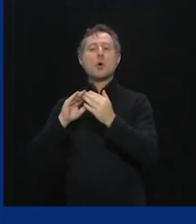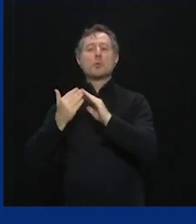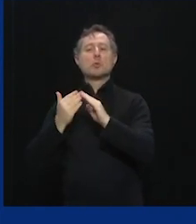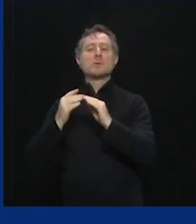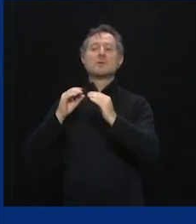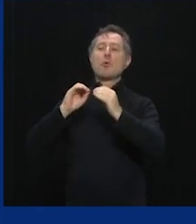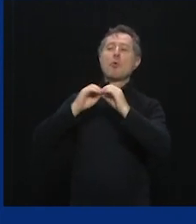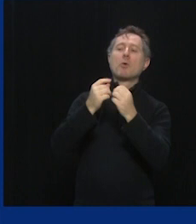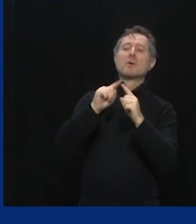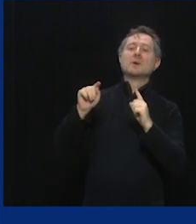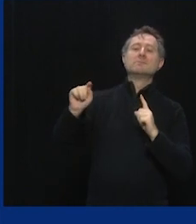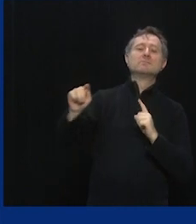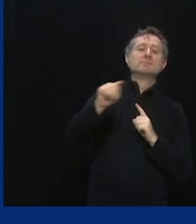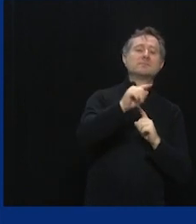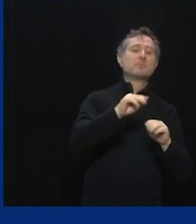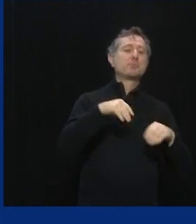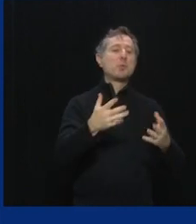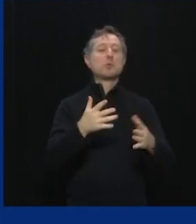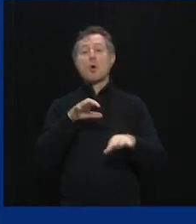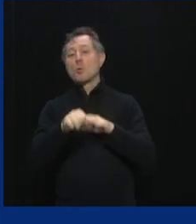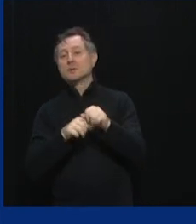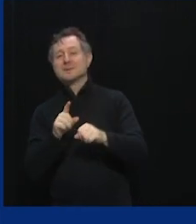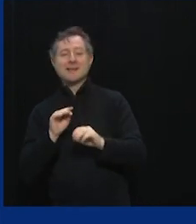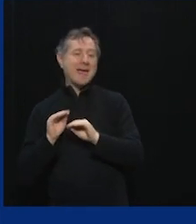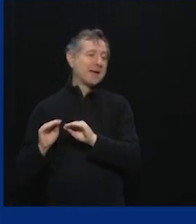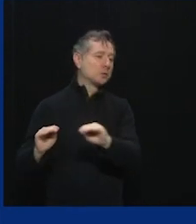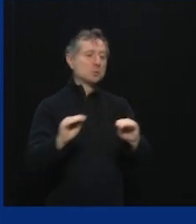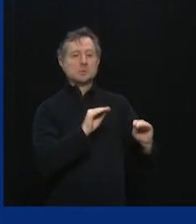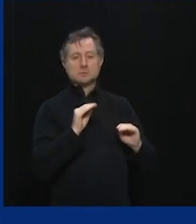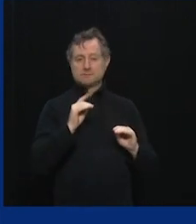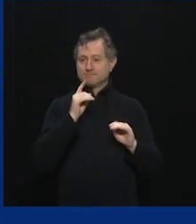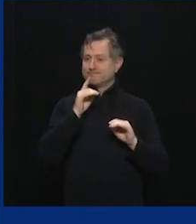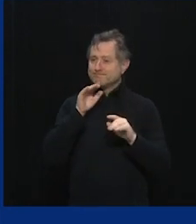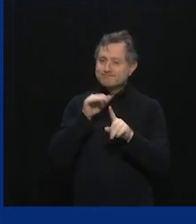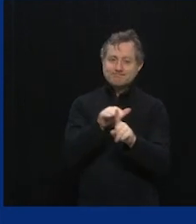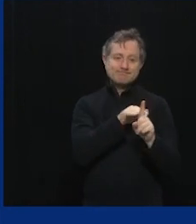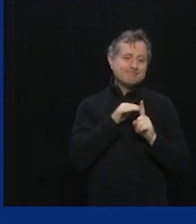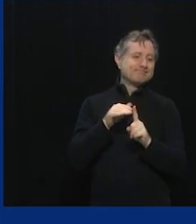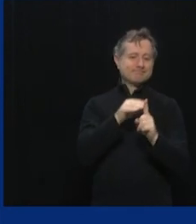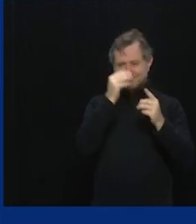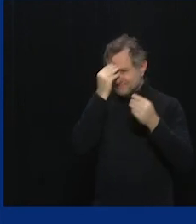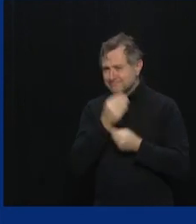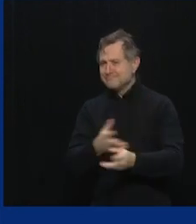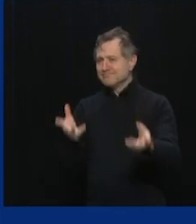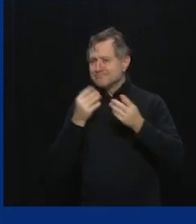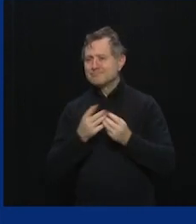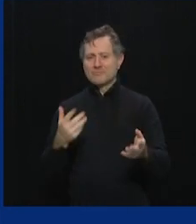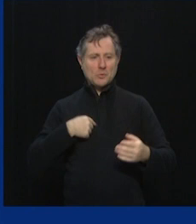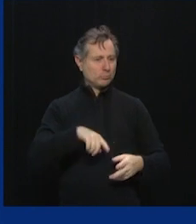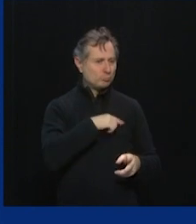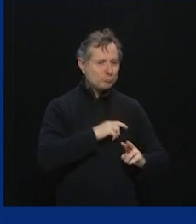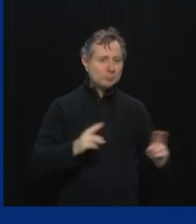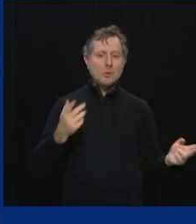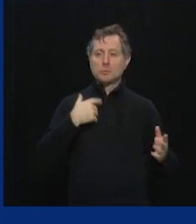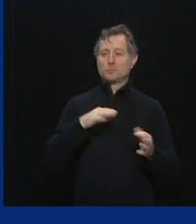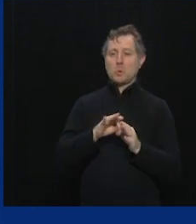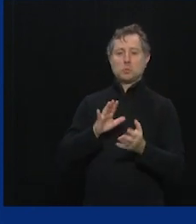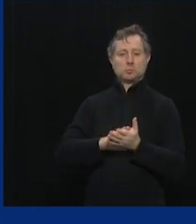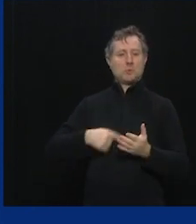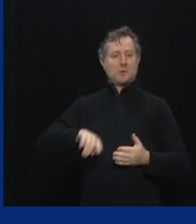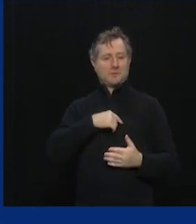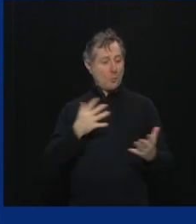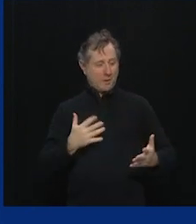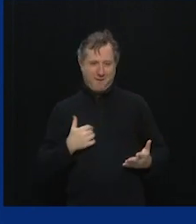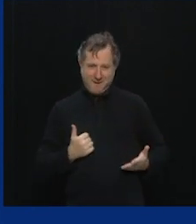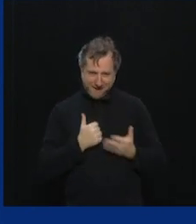education materials. It's all out there right now. We are getting ready for this. But I want the schools to know that we are here to help. We're already in